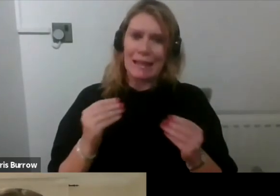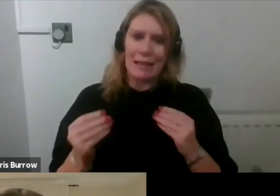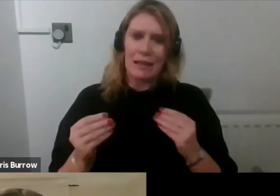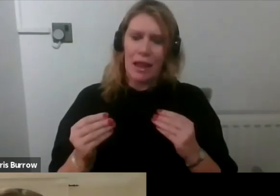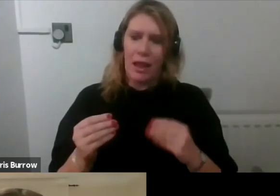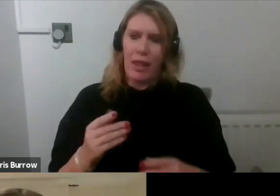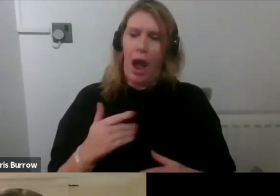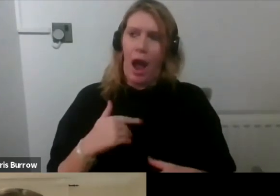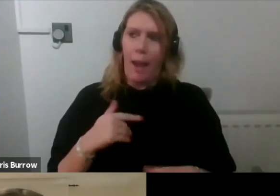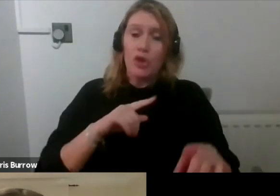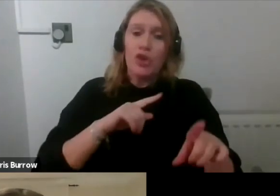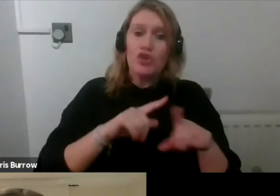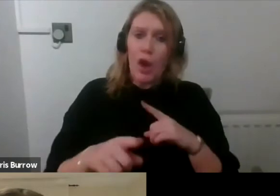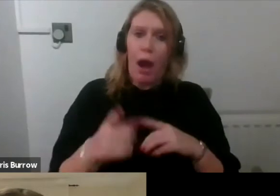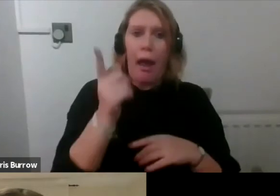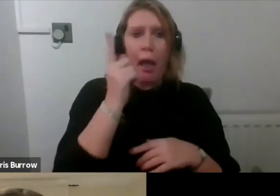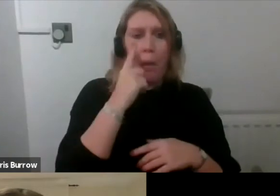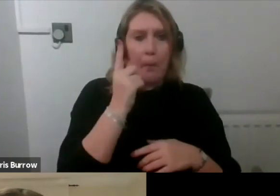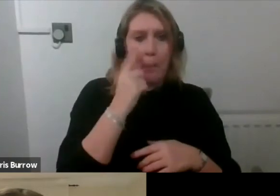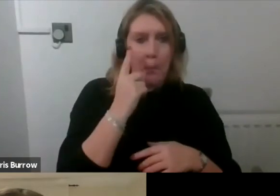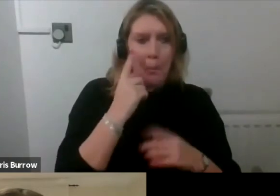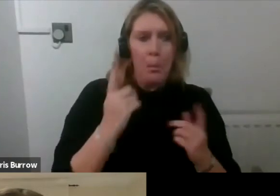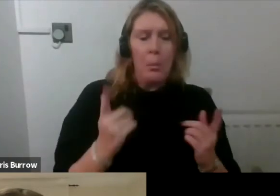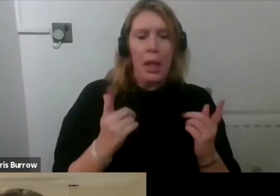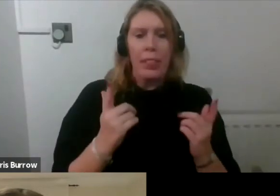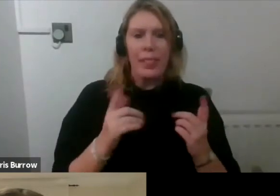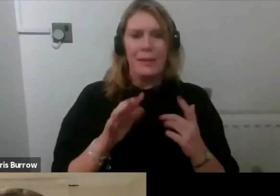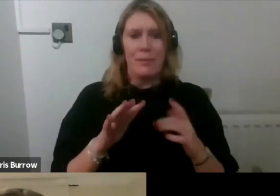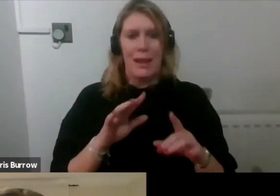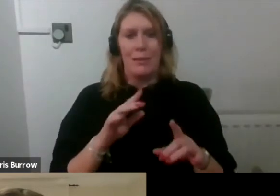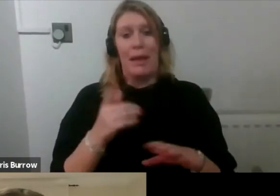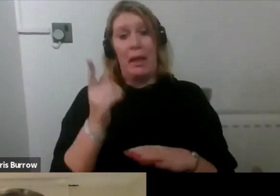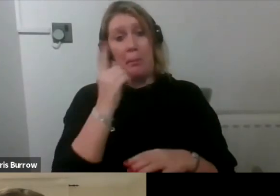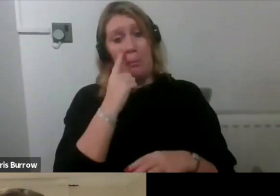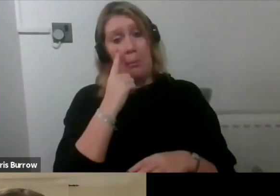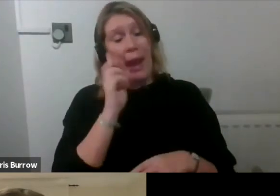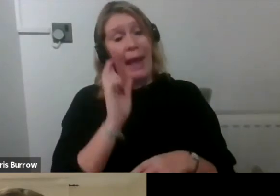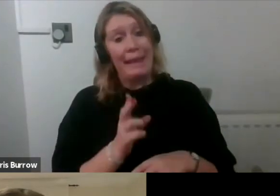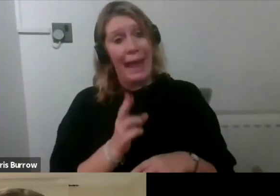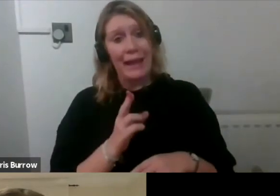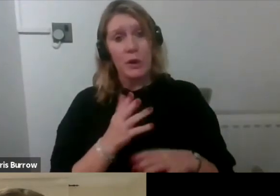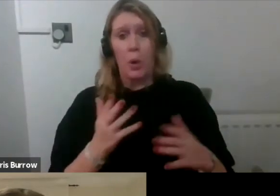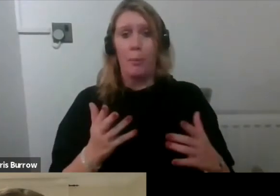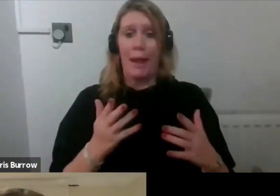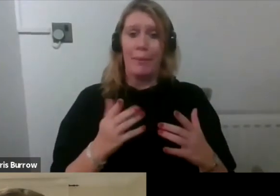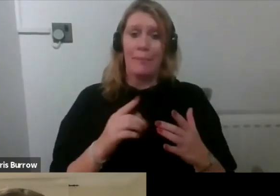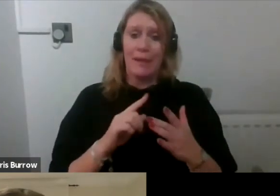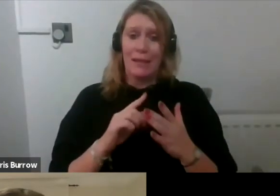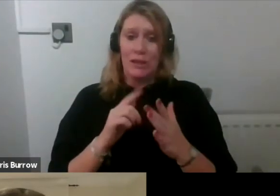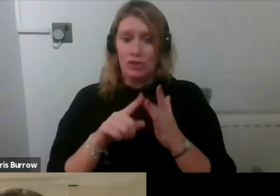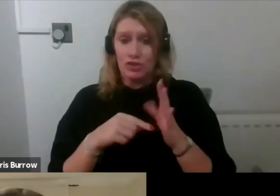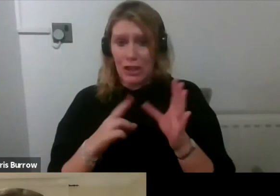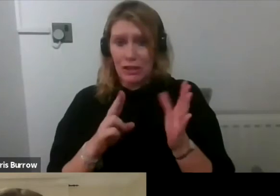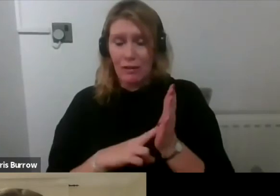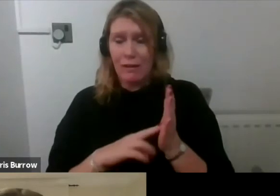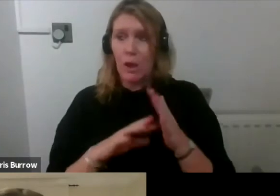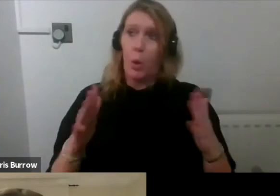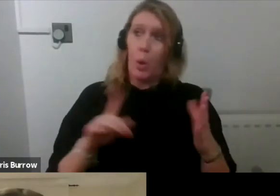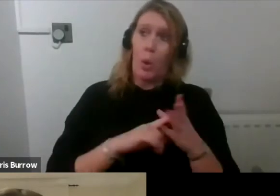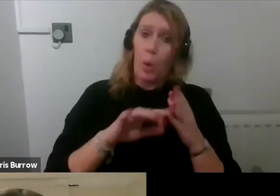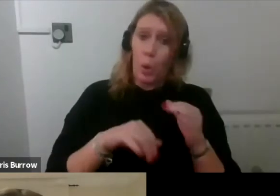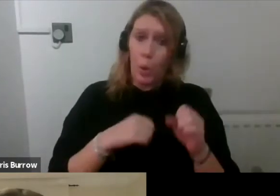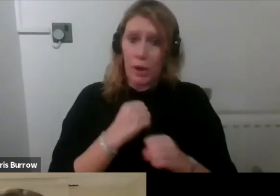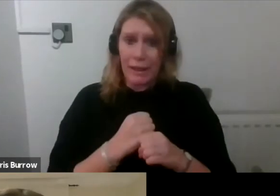going to try this, maybe I'll try it again, maybe I'll get to post production in January, maybe I'll do it in August.